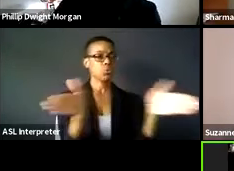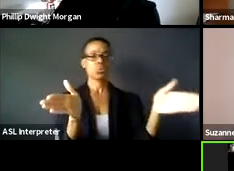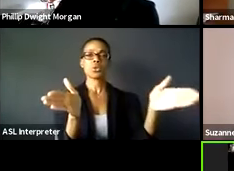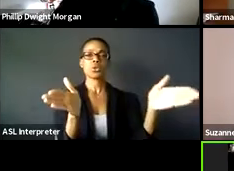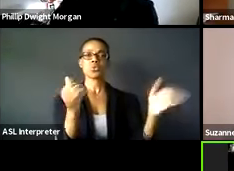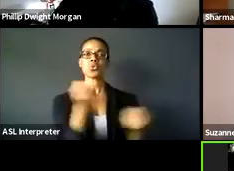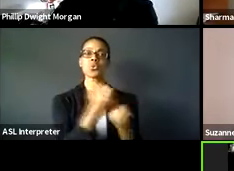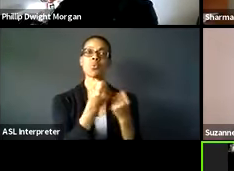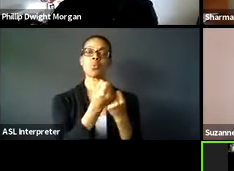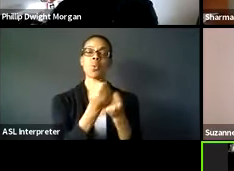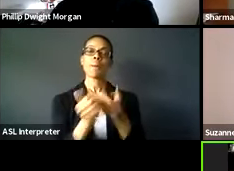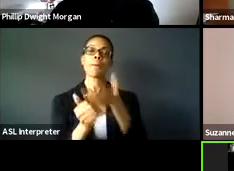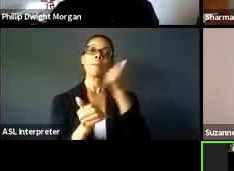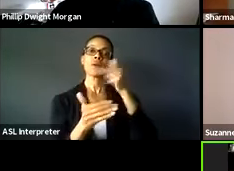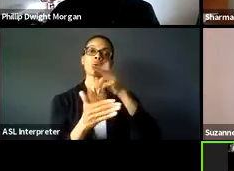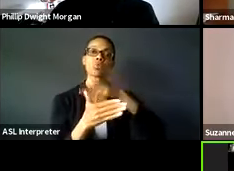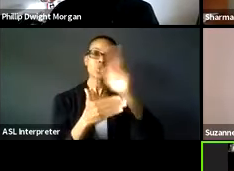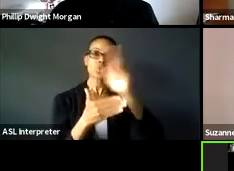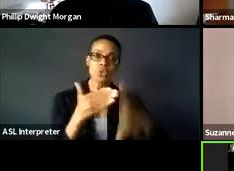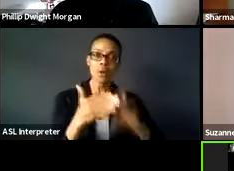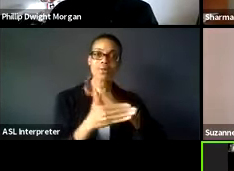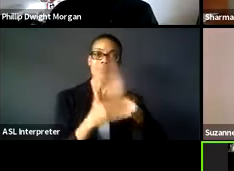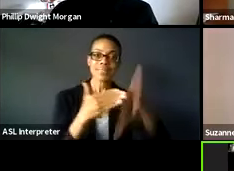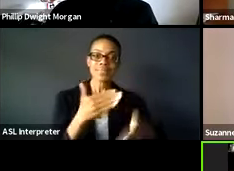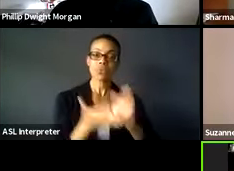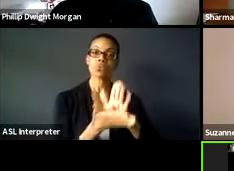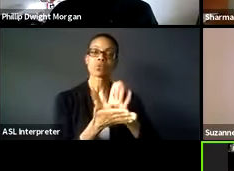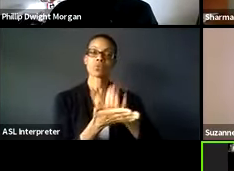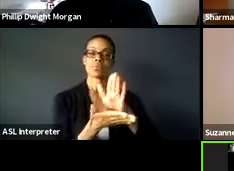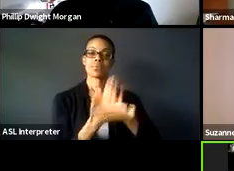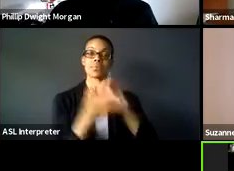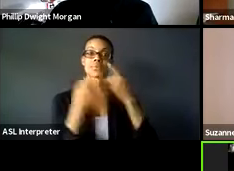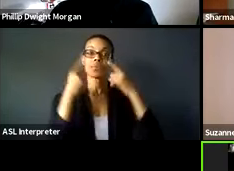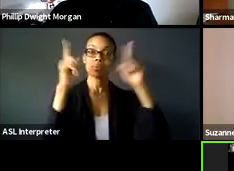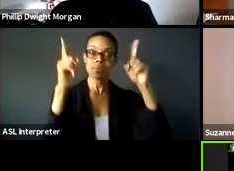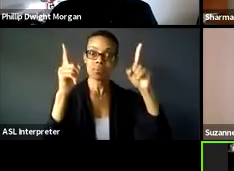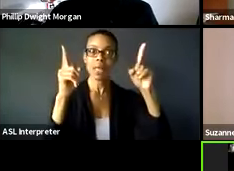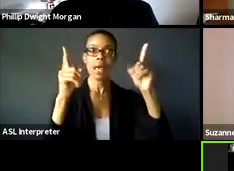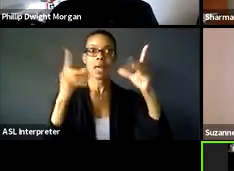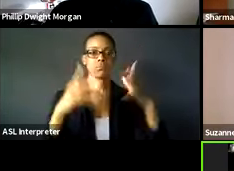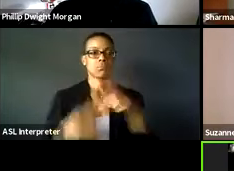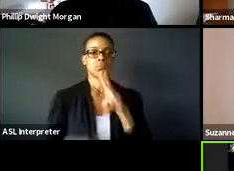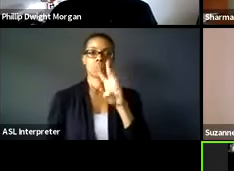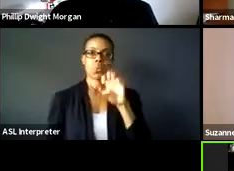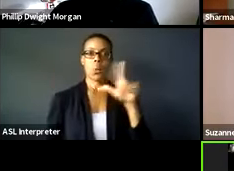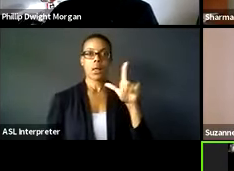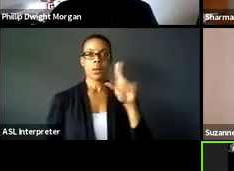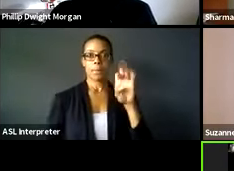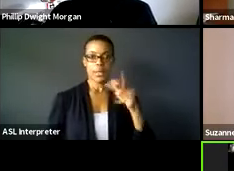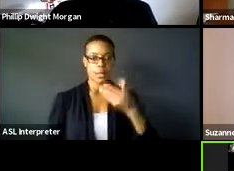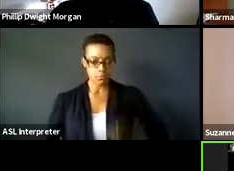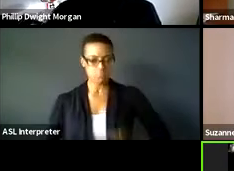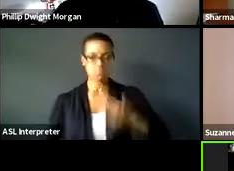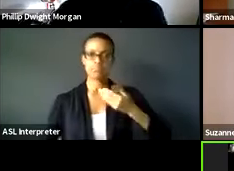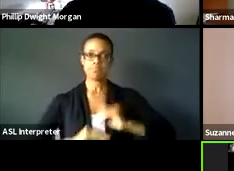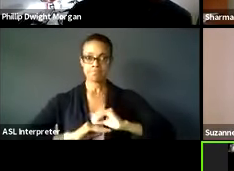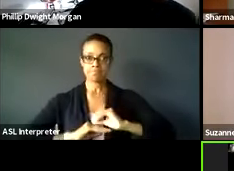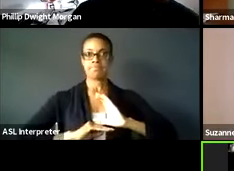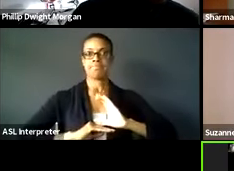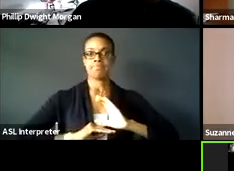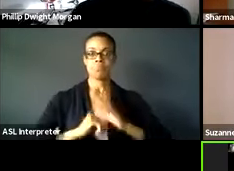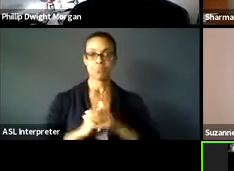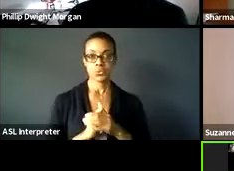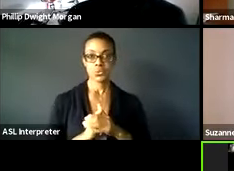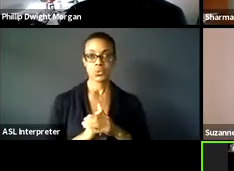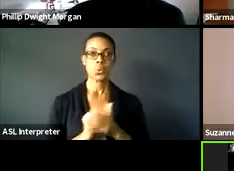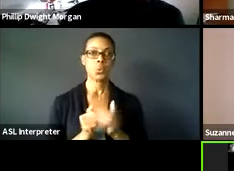outcomes for students' academic achievement and well-being. And that really stemmed from, you know, knowing the lived